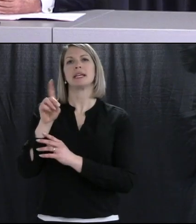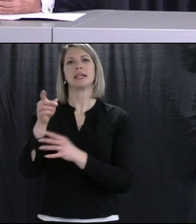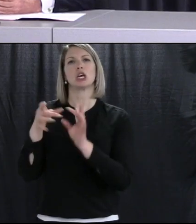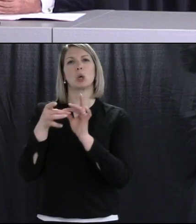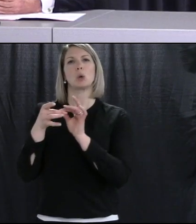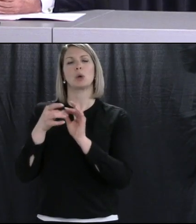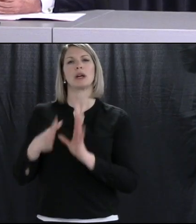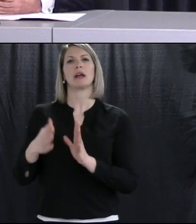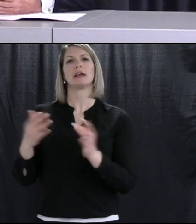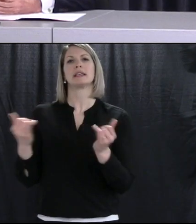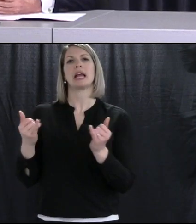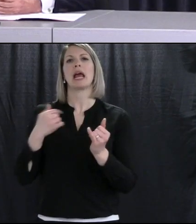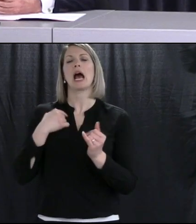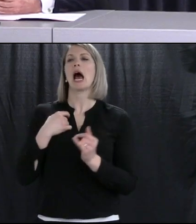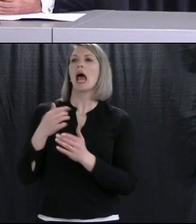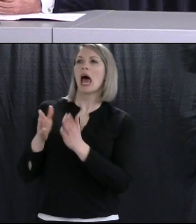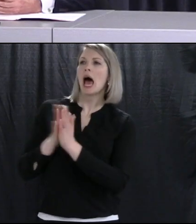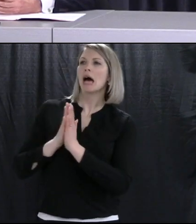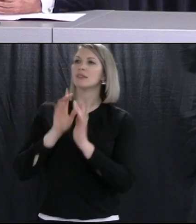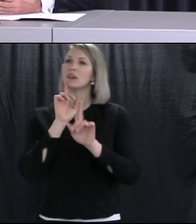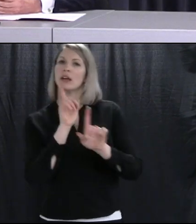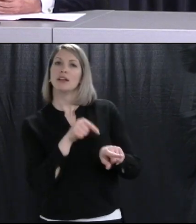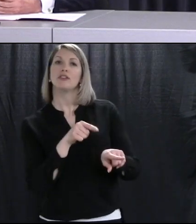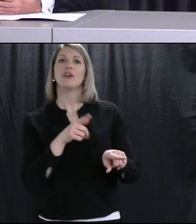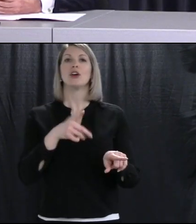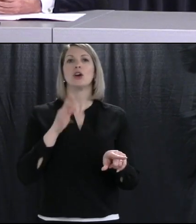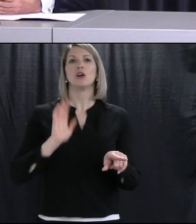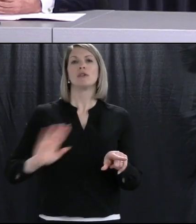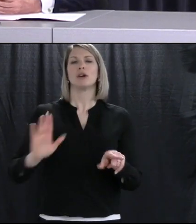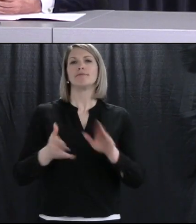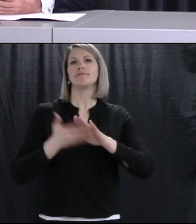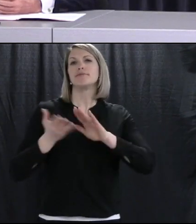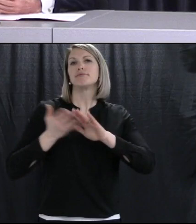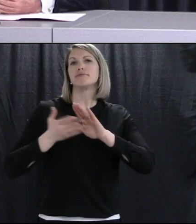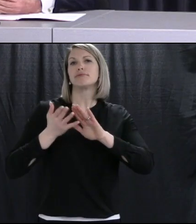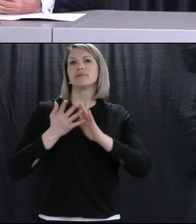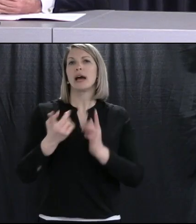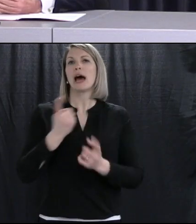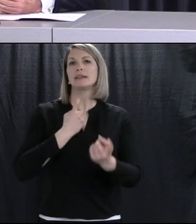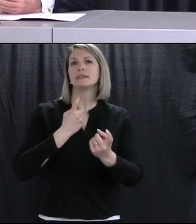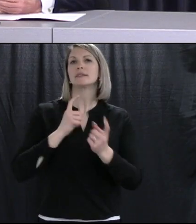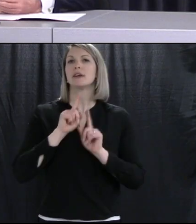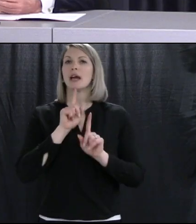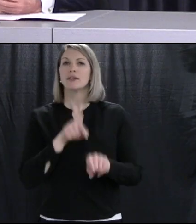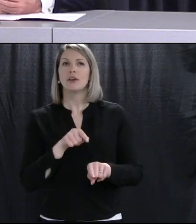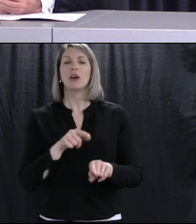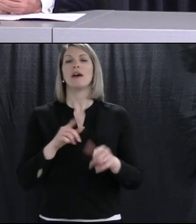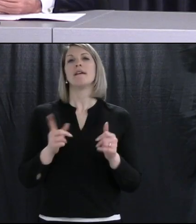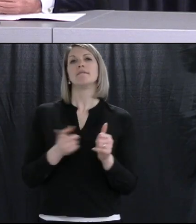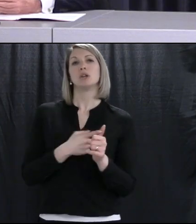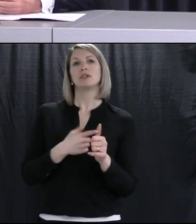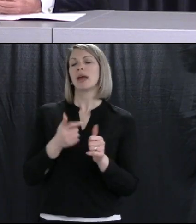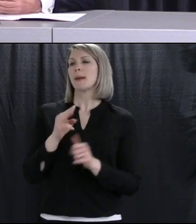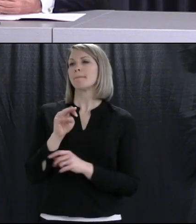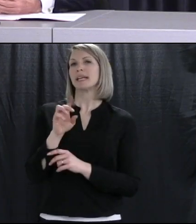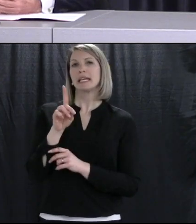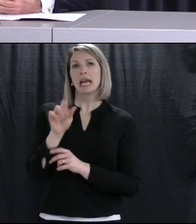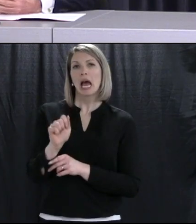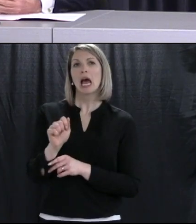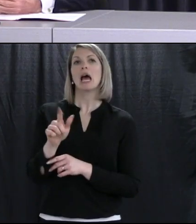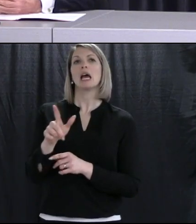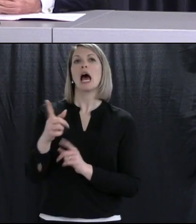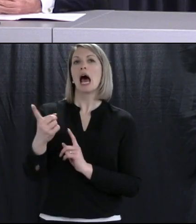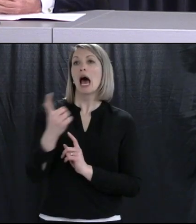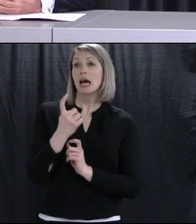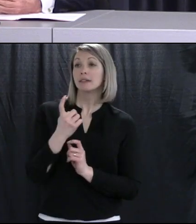I'll be your moderator for today. So any reporter who's here in the room or on the line, if you would come to the microphone, identify yourself and the outlet you